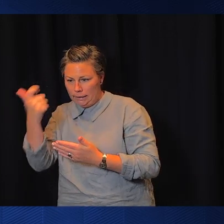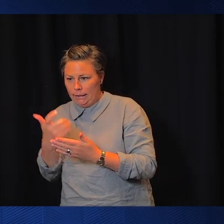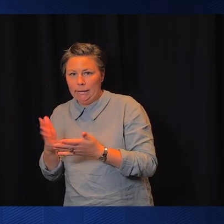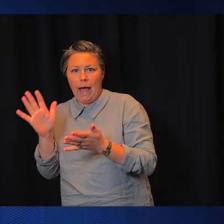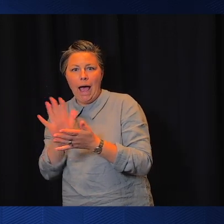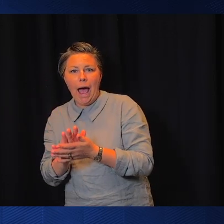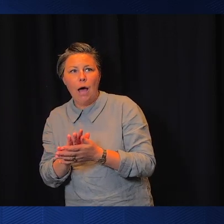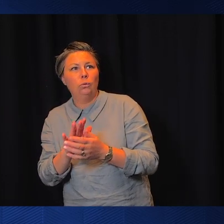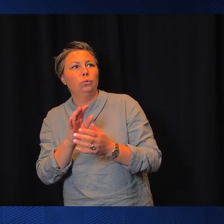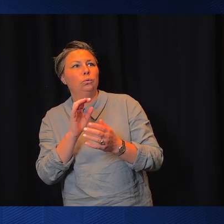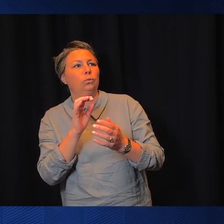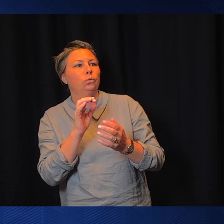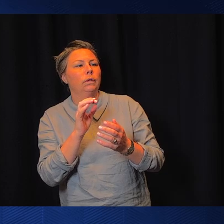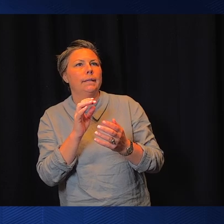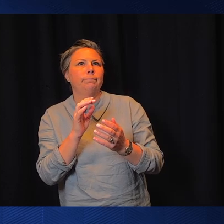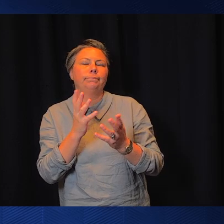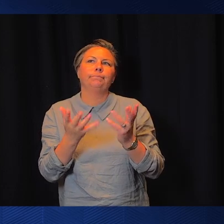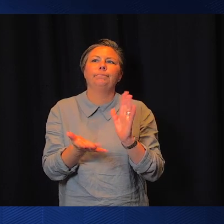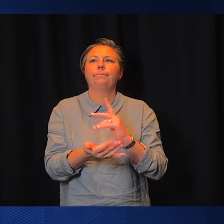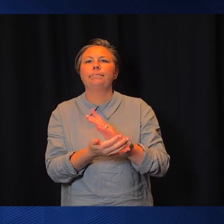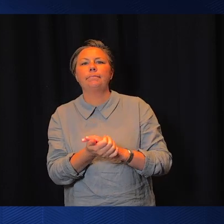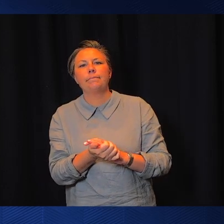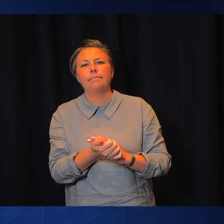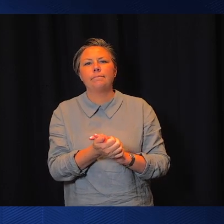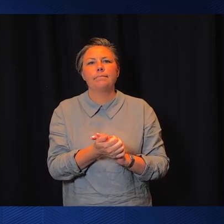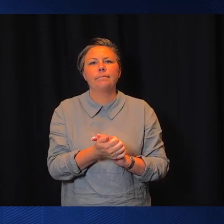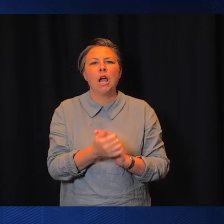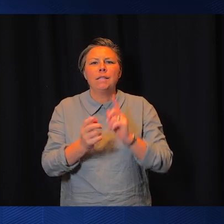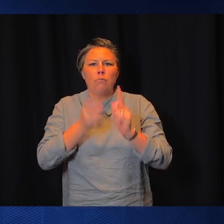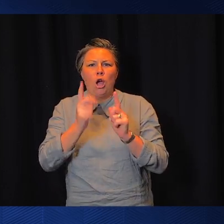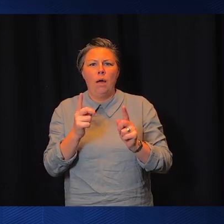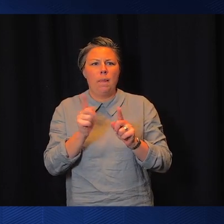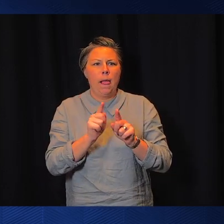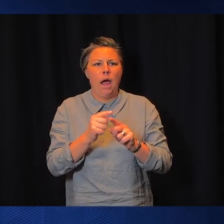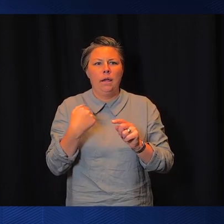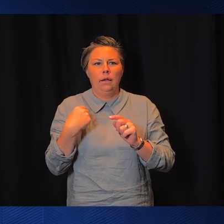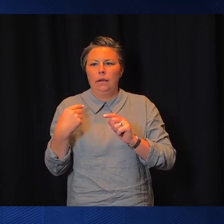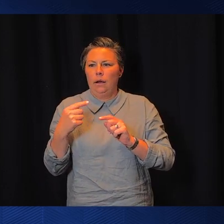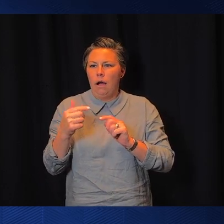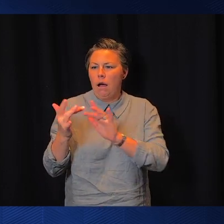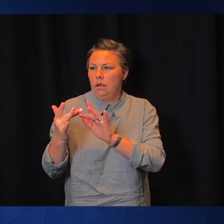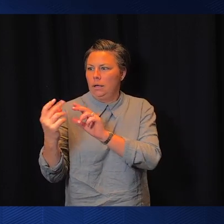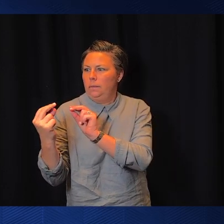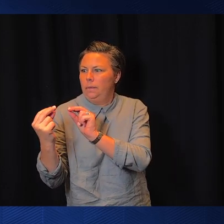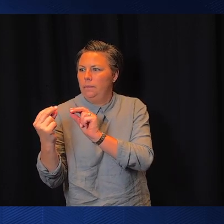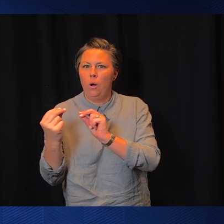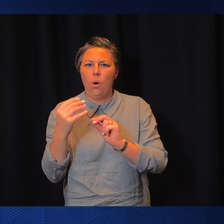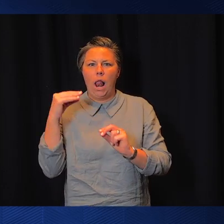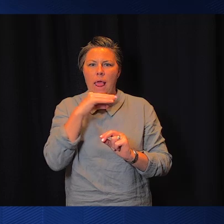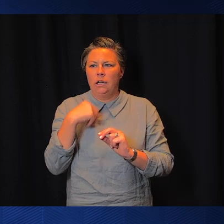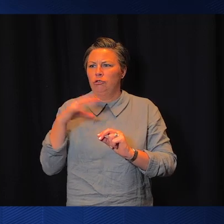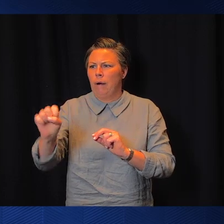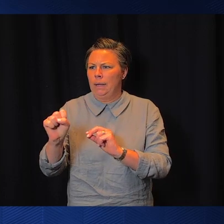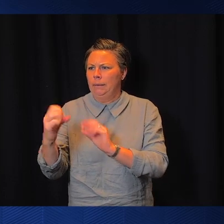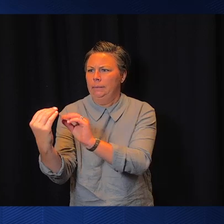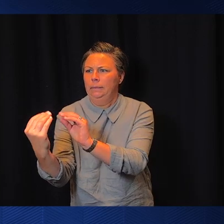conference. Instead of, you know, we try to find a little opening here and there, whisper to the one who holds the pen, leave it.